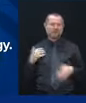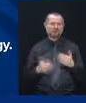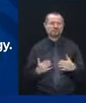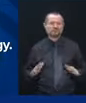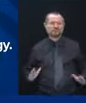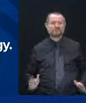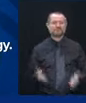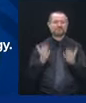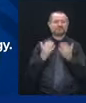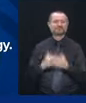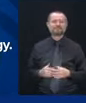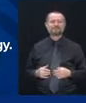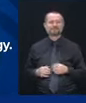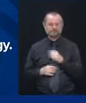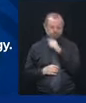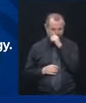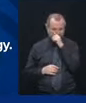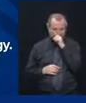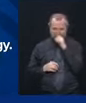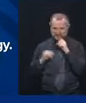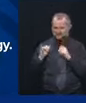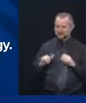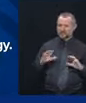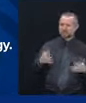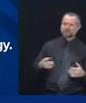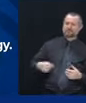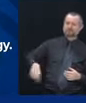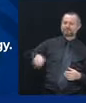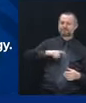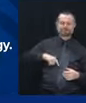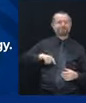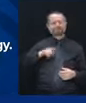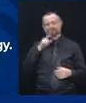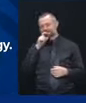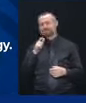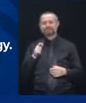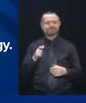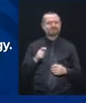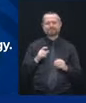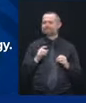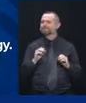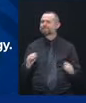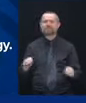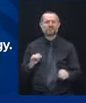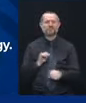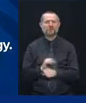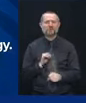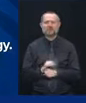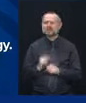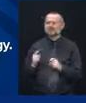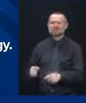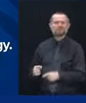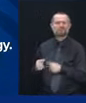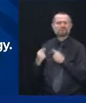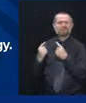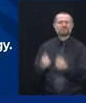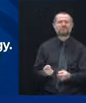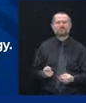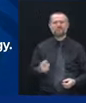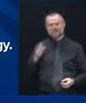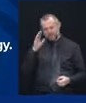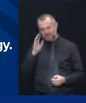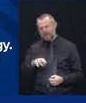entire sector of the economy that has been out of work. We talk about the restaurant workers